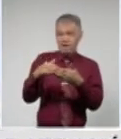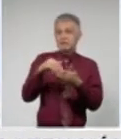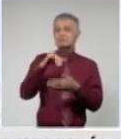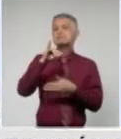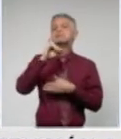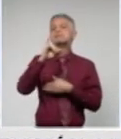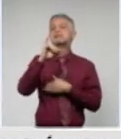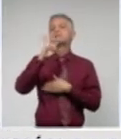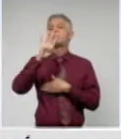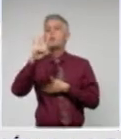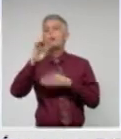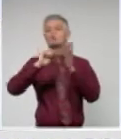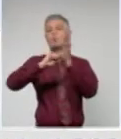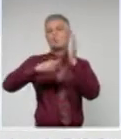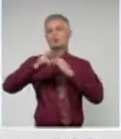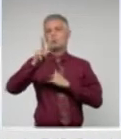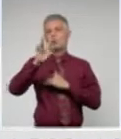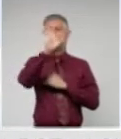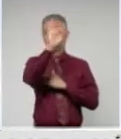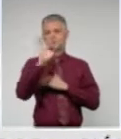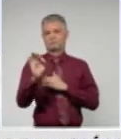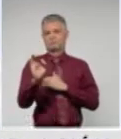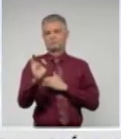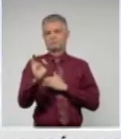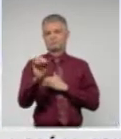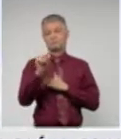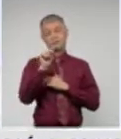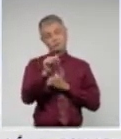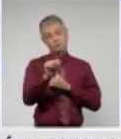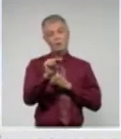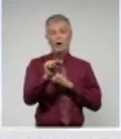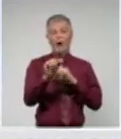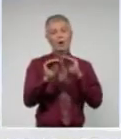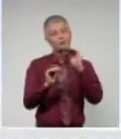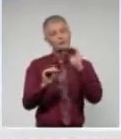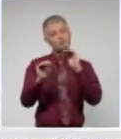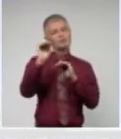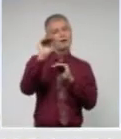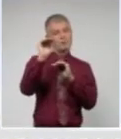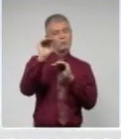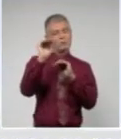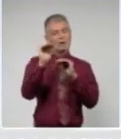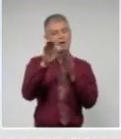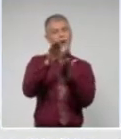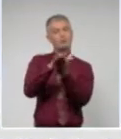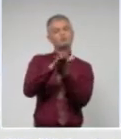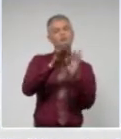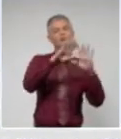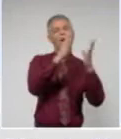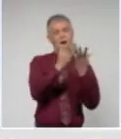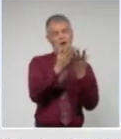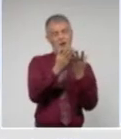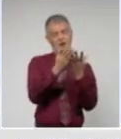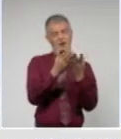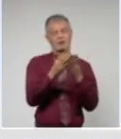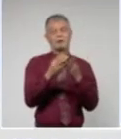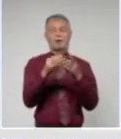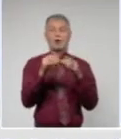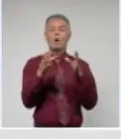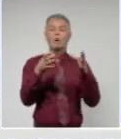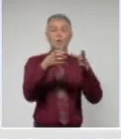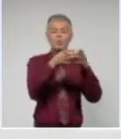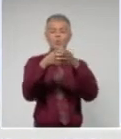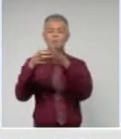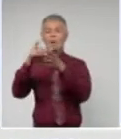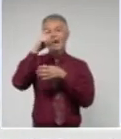have tested positive for the virus yesterday are between 20 and 39 years of age. 10 cases